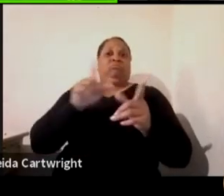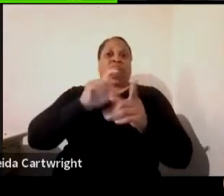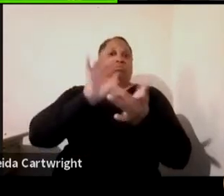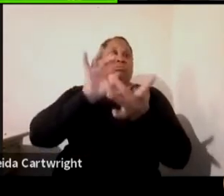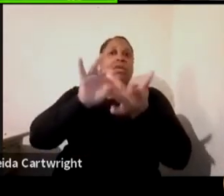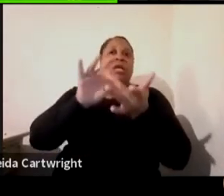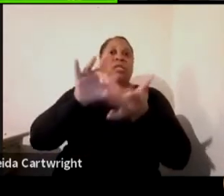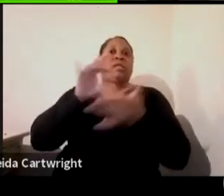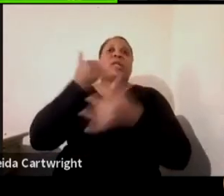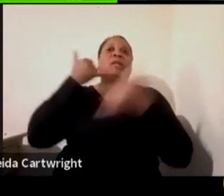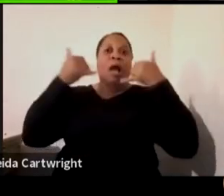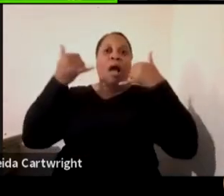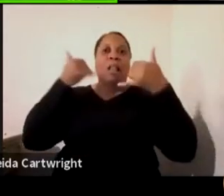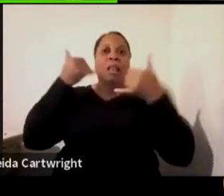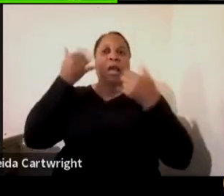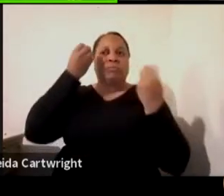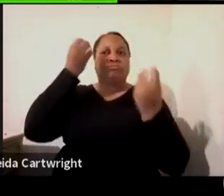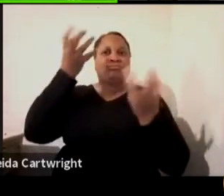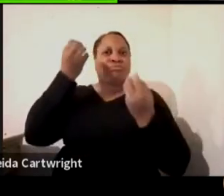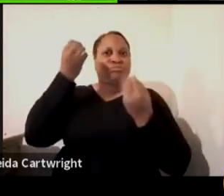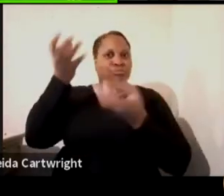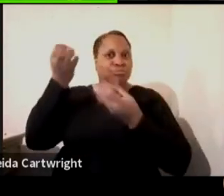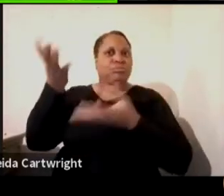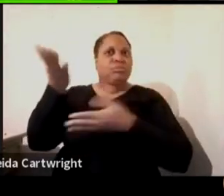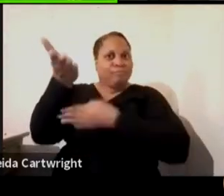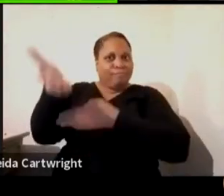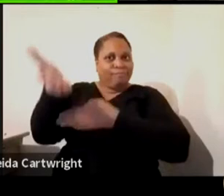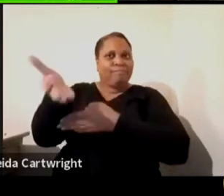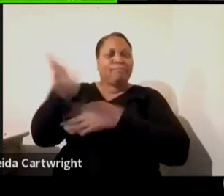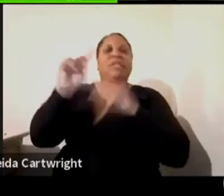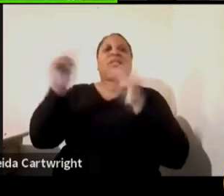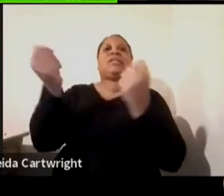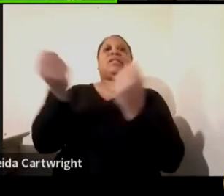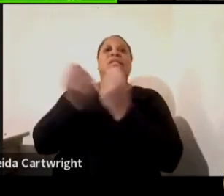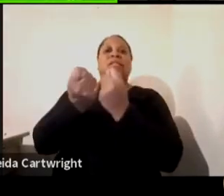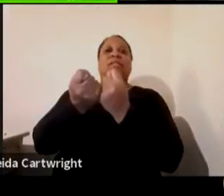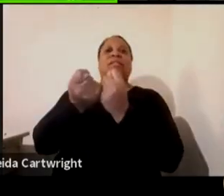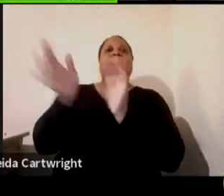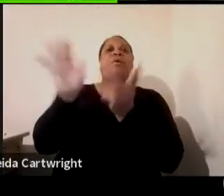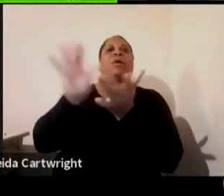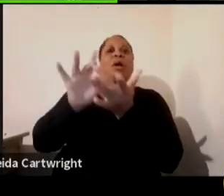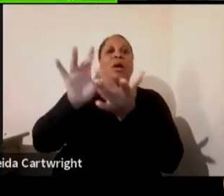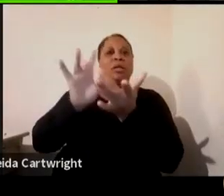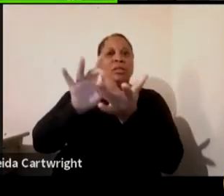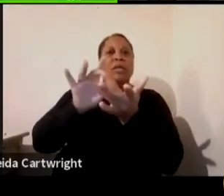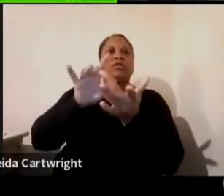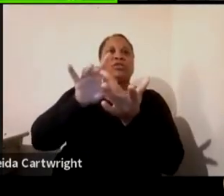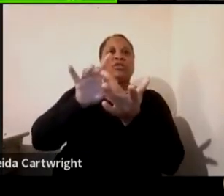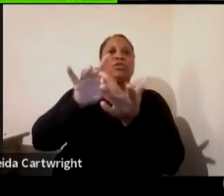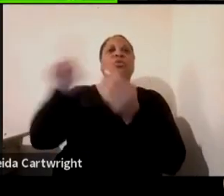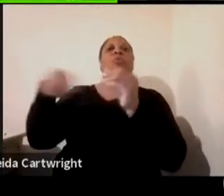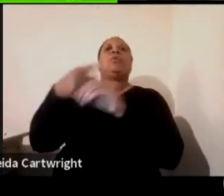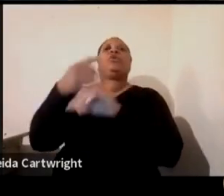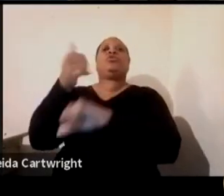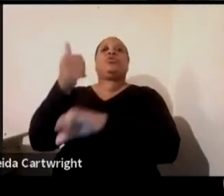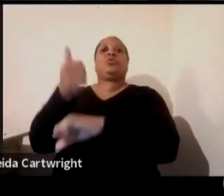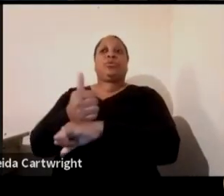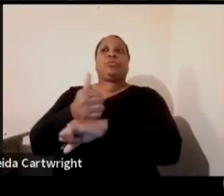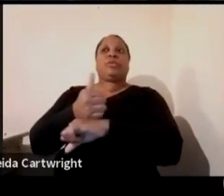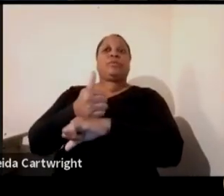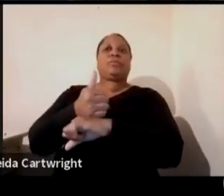they can provide their information and the team will be in contact with you regarding your appointment.